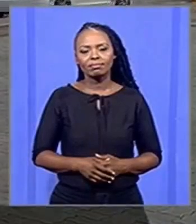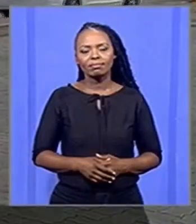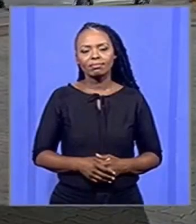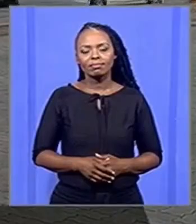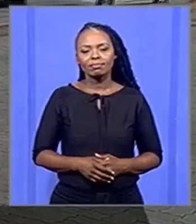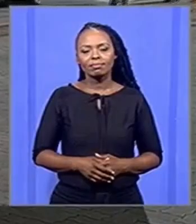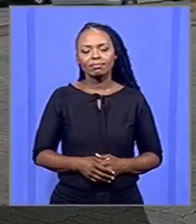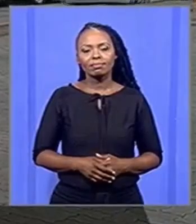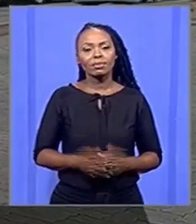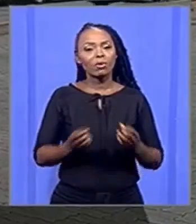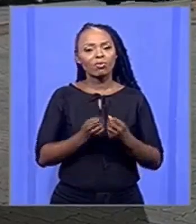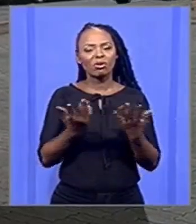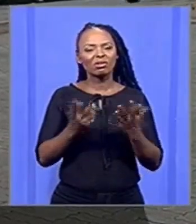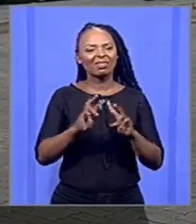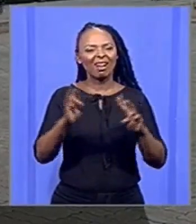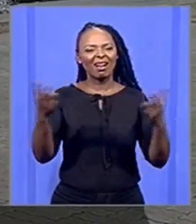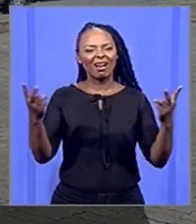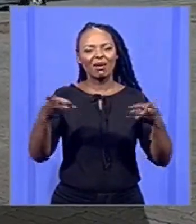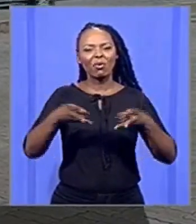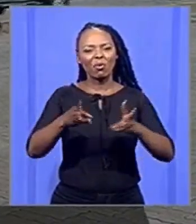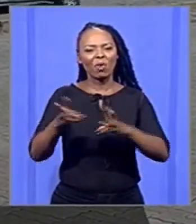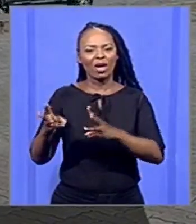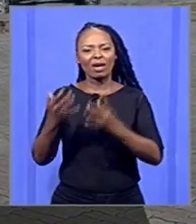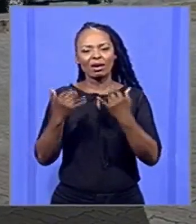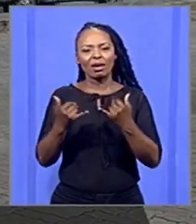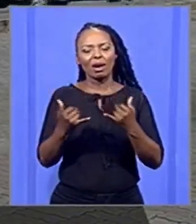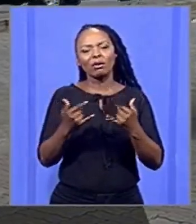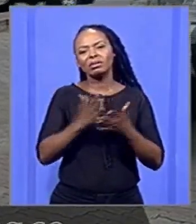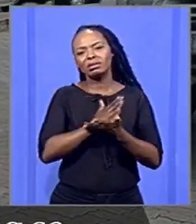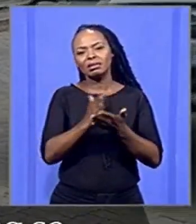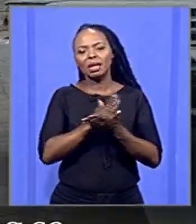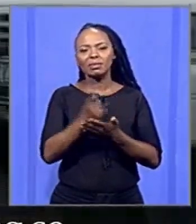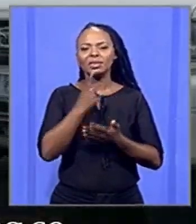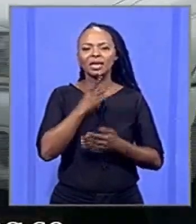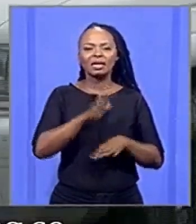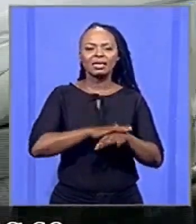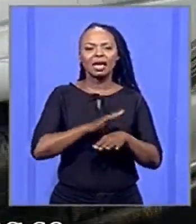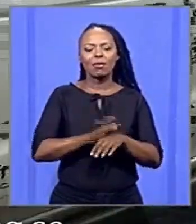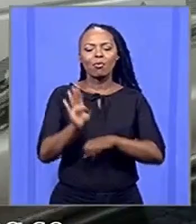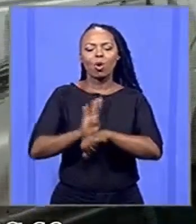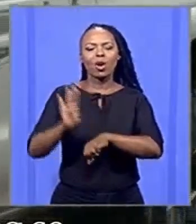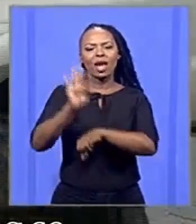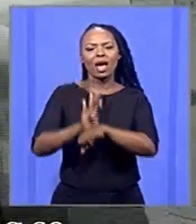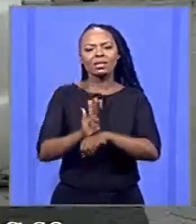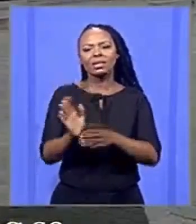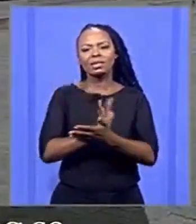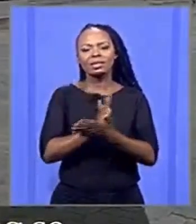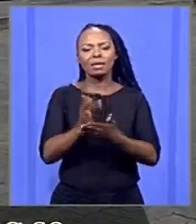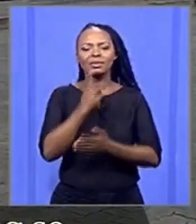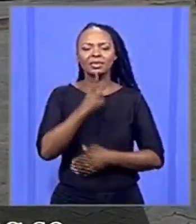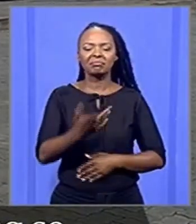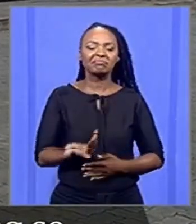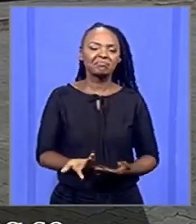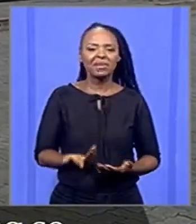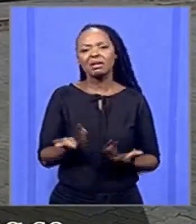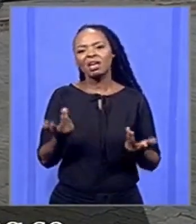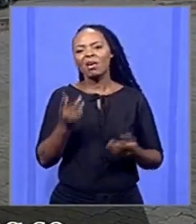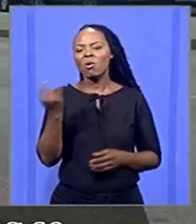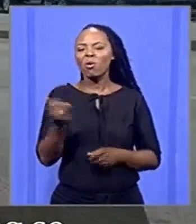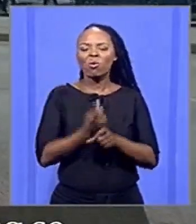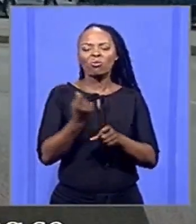Ke ditsela tše di fapanego tšeo ba tlhalošago moya wa Keresemose. Ba bangwe ba re ke setla sa dibonase mola ba bangwe ba re moya go foka wa Labohlano